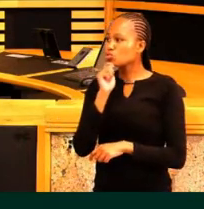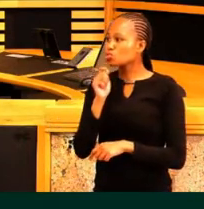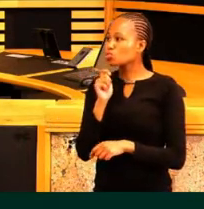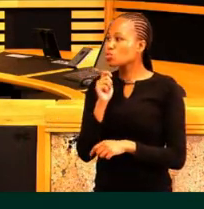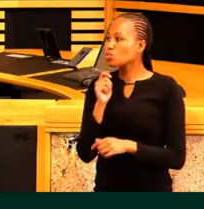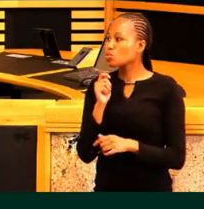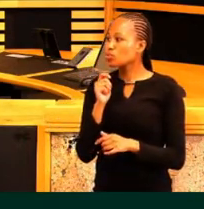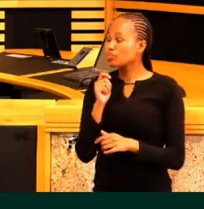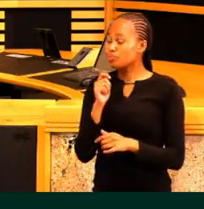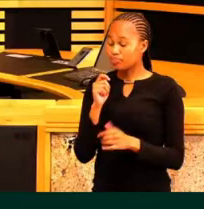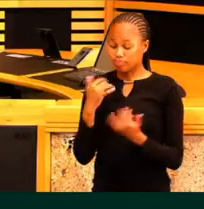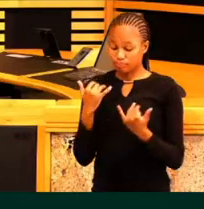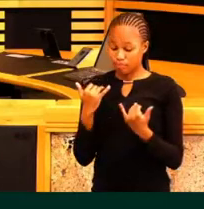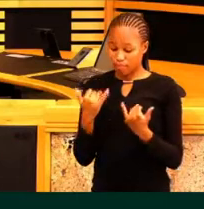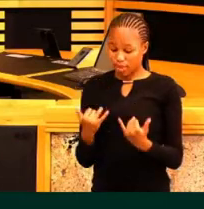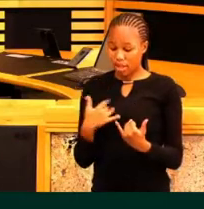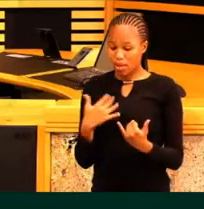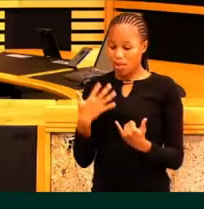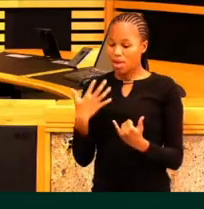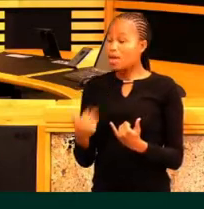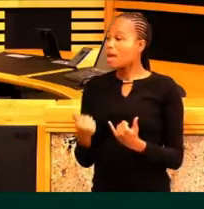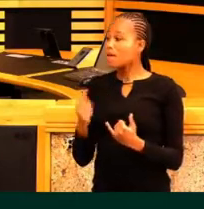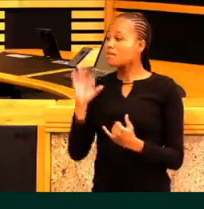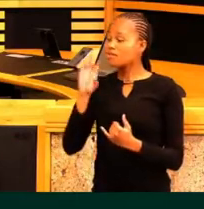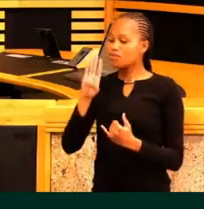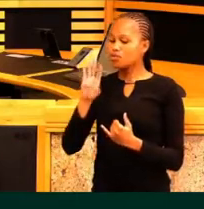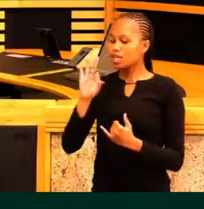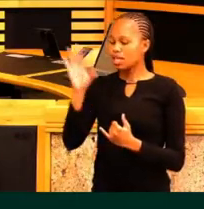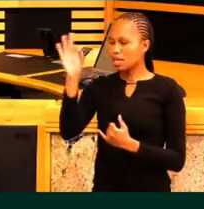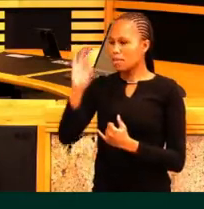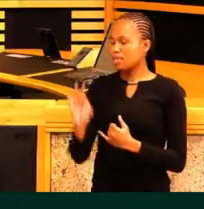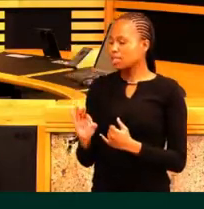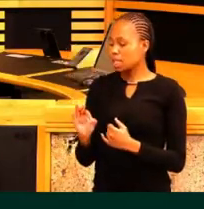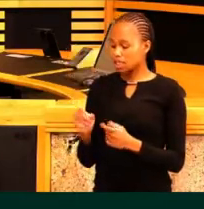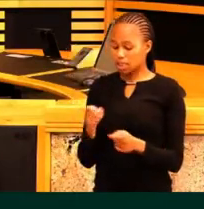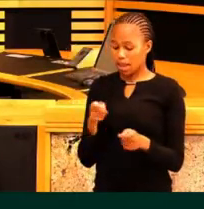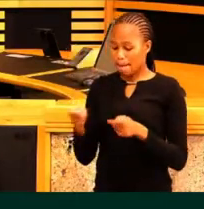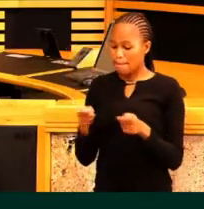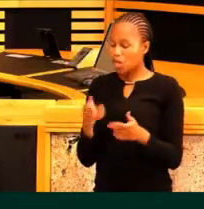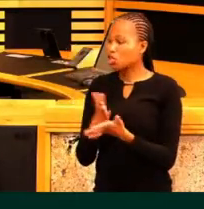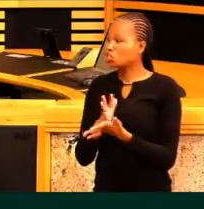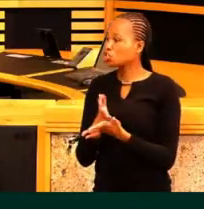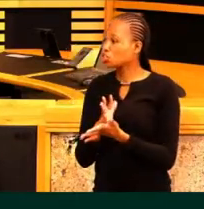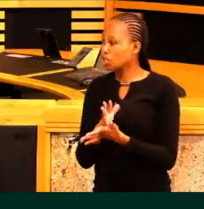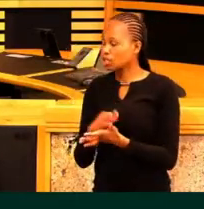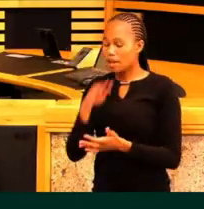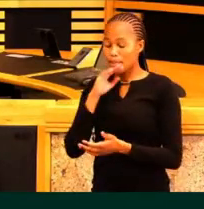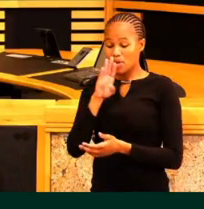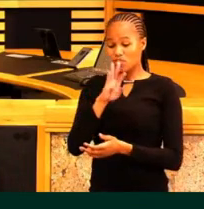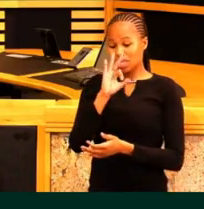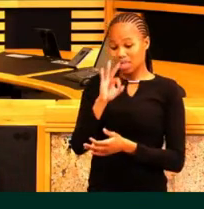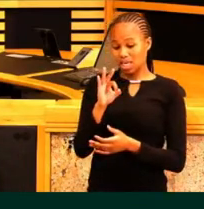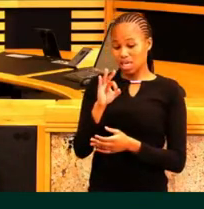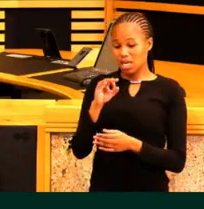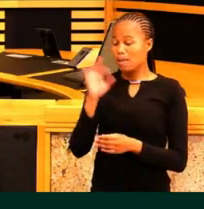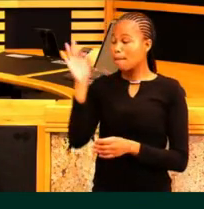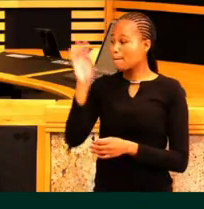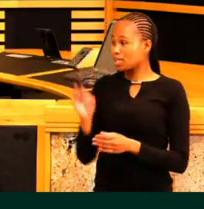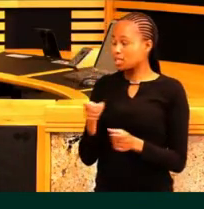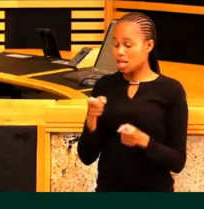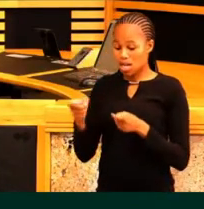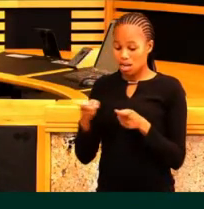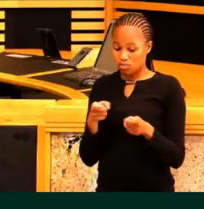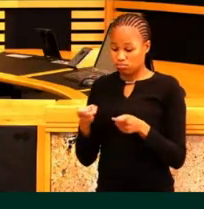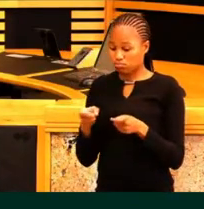currently we are having a 43 percent market share that is 43 percent of cars manufactured in South Africa are